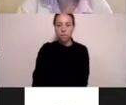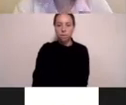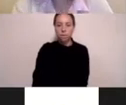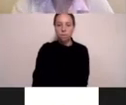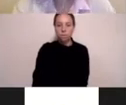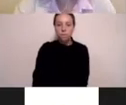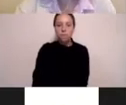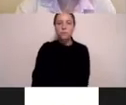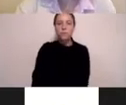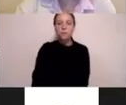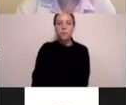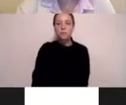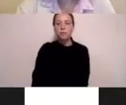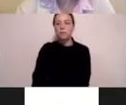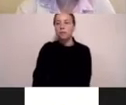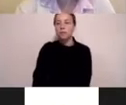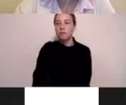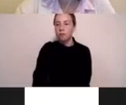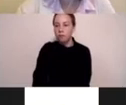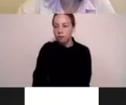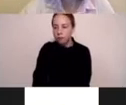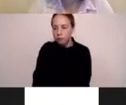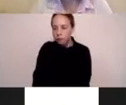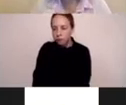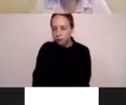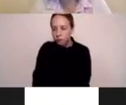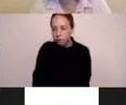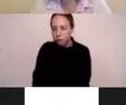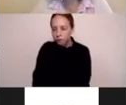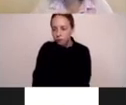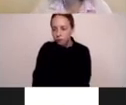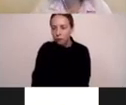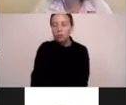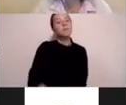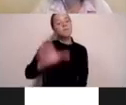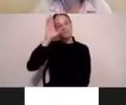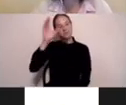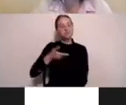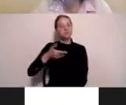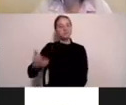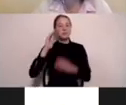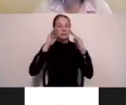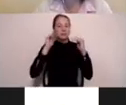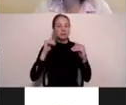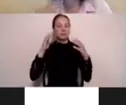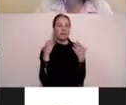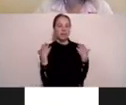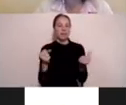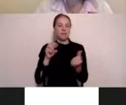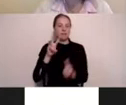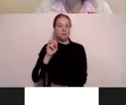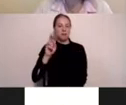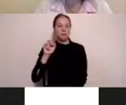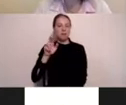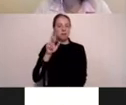Hello, everyone. I think we'll go ahead and get started now. Welcome to Expecting Health's webinar on coming together to support communities, supporting